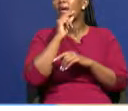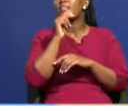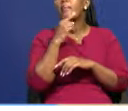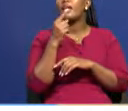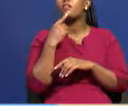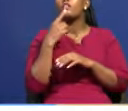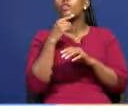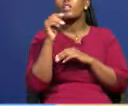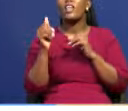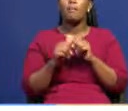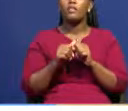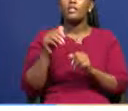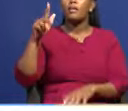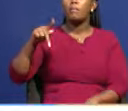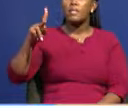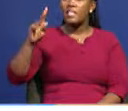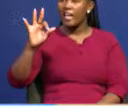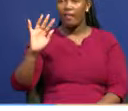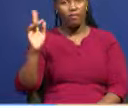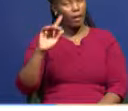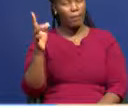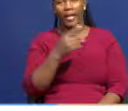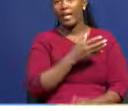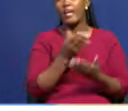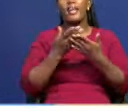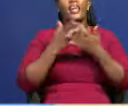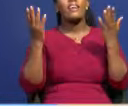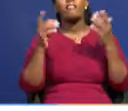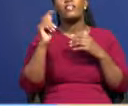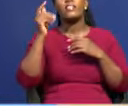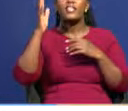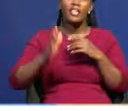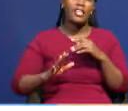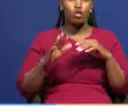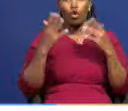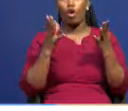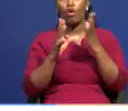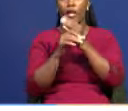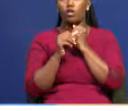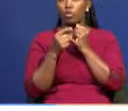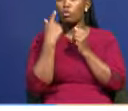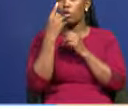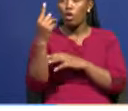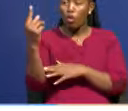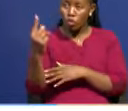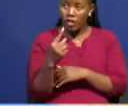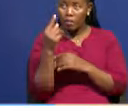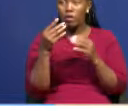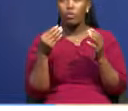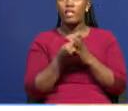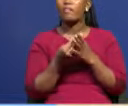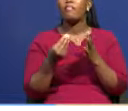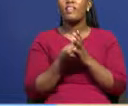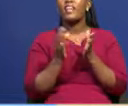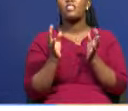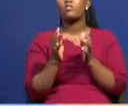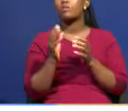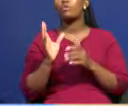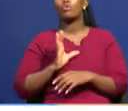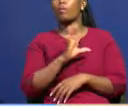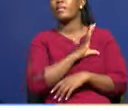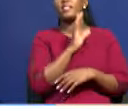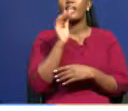only PKF that has talked about. Every Kenyan or every organization that has come before the finance committee have been decrying, why don't we make